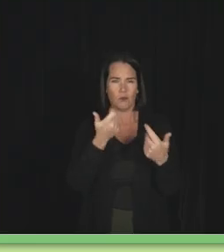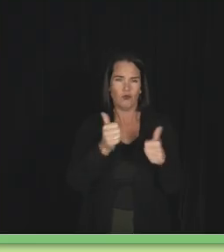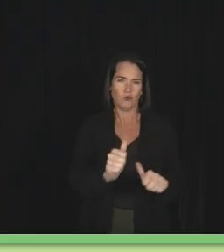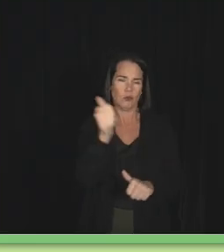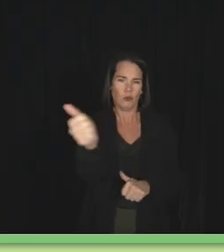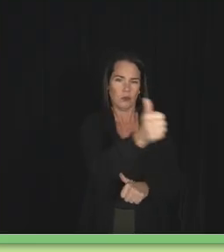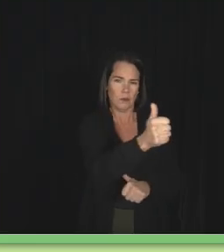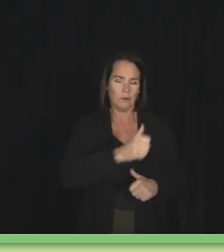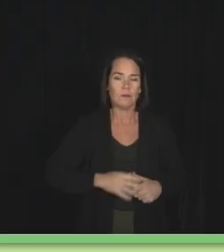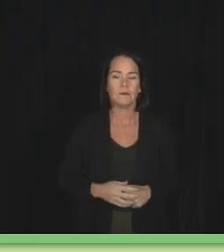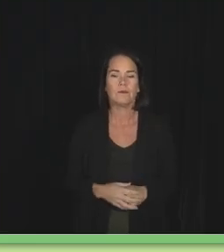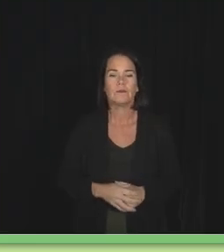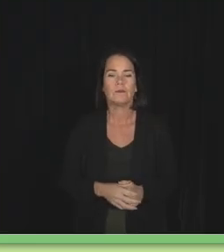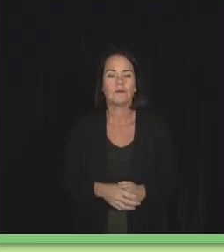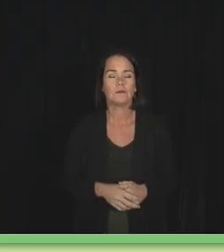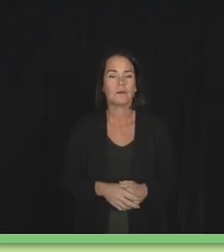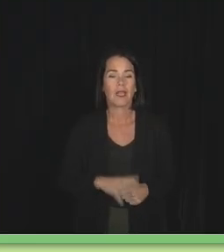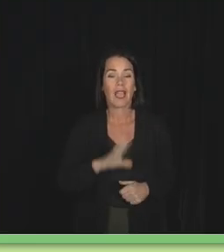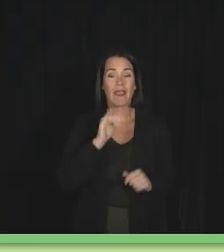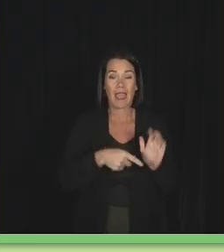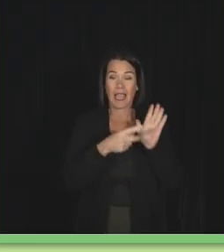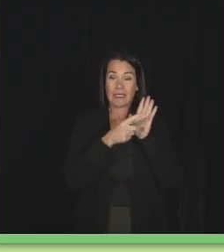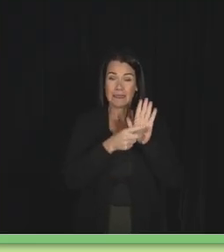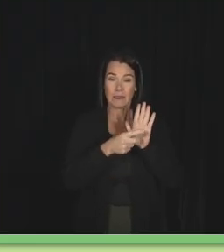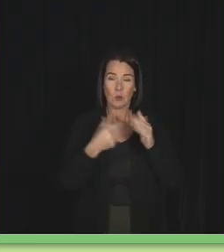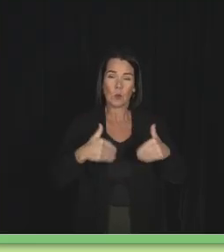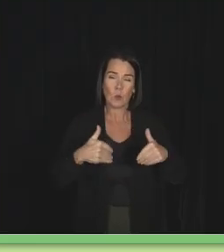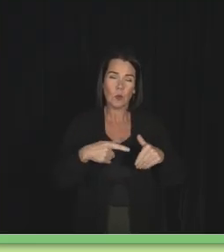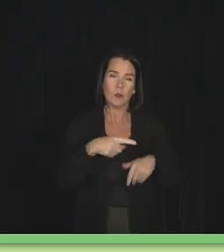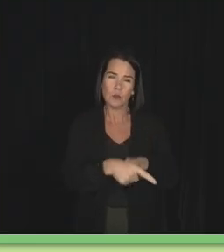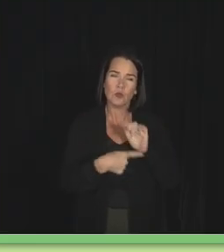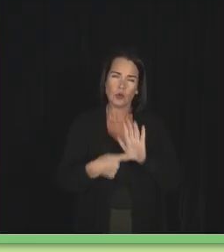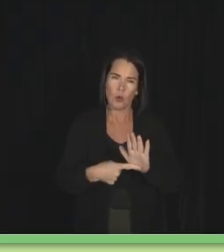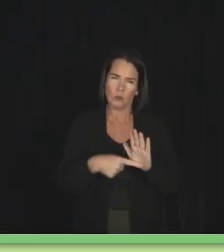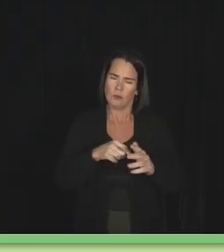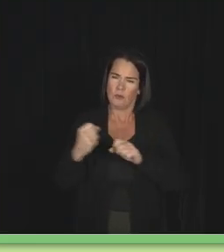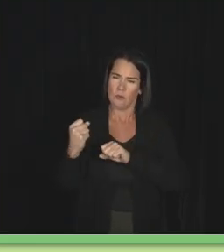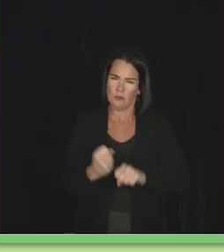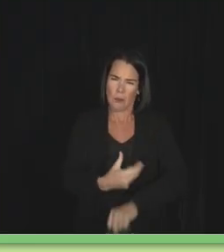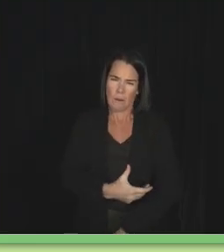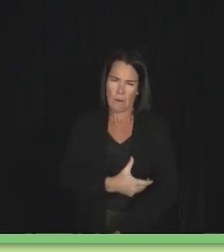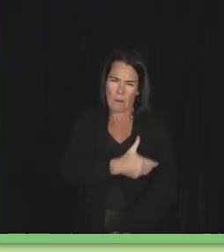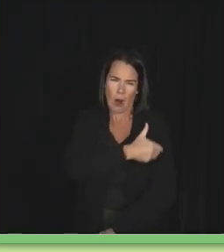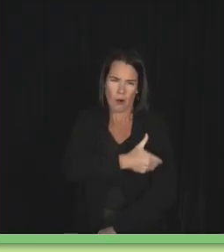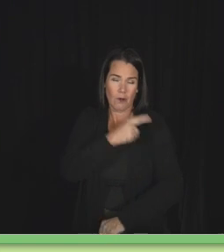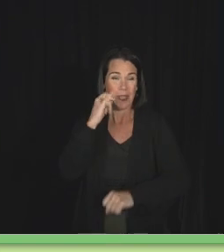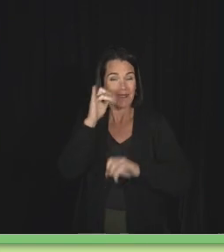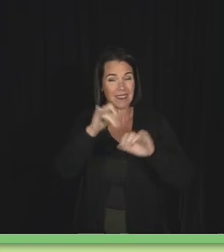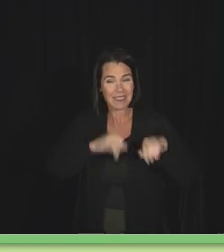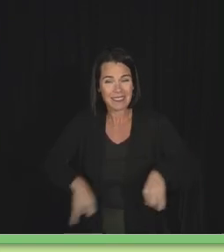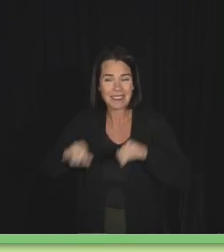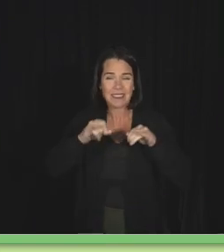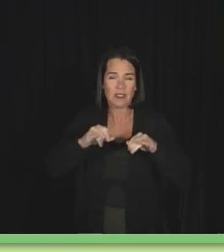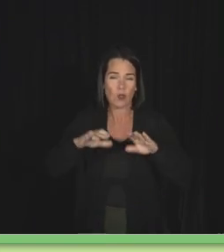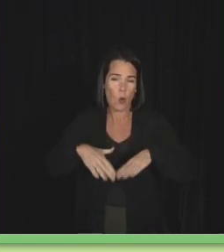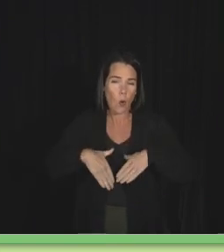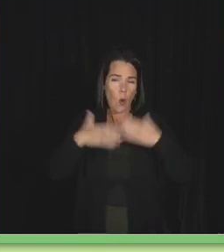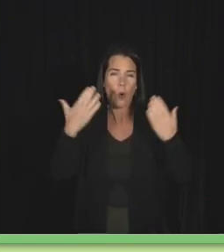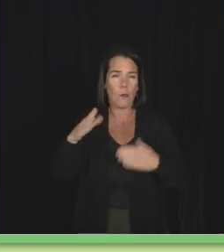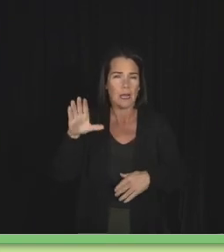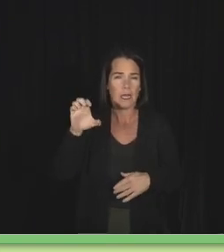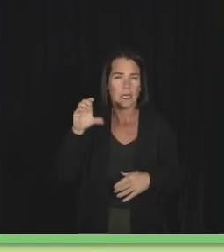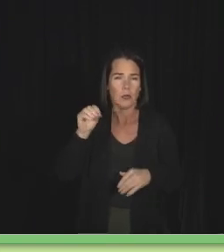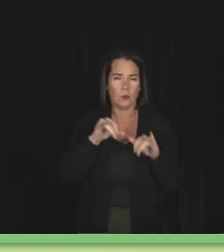So the demo shows the power of a consistent and open ecosystem. Because the core